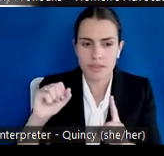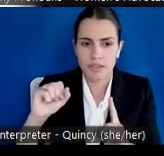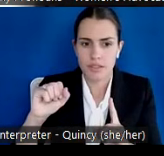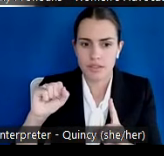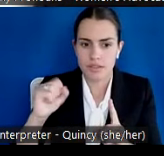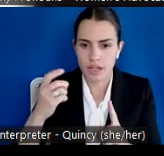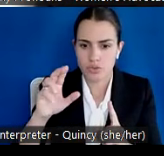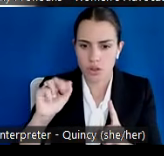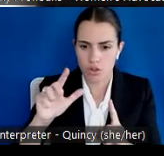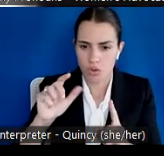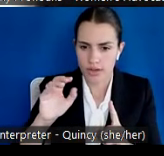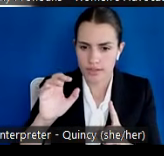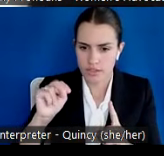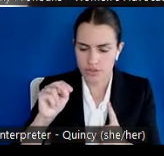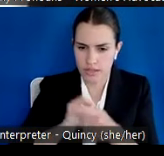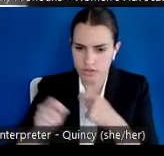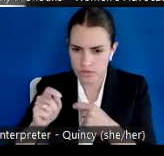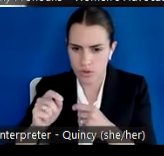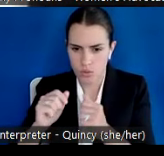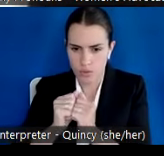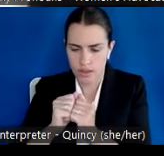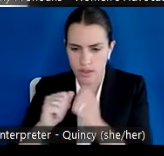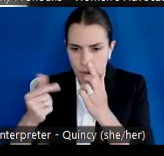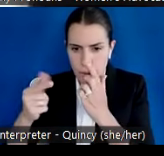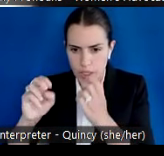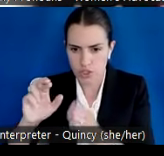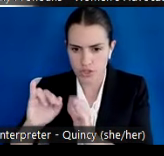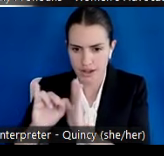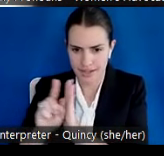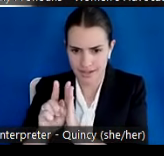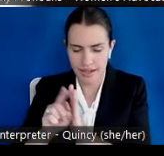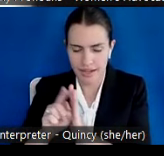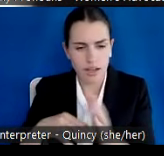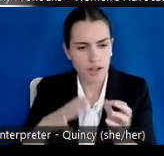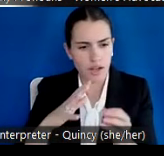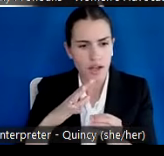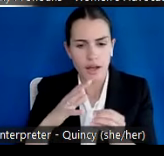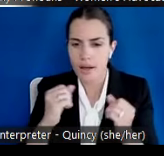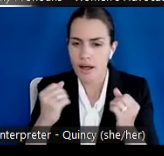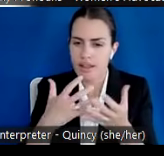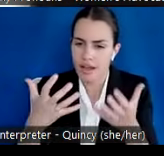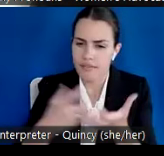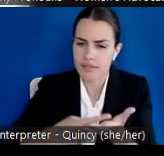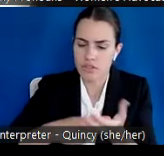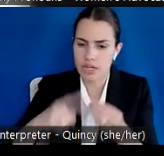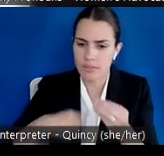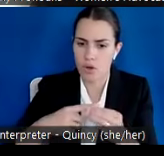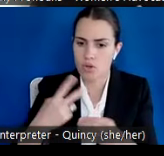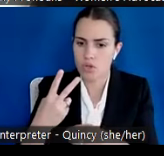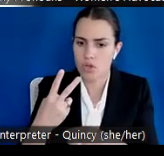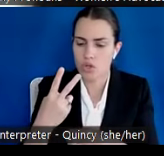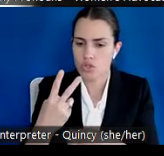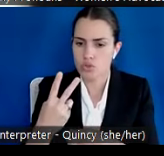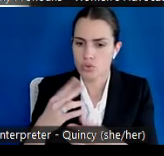also discussions about two-spirit and intersex individuals and their inclusion in this category. So Brennison put some links